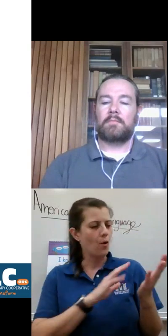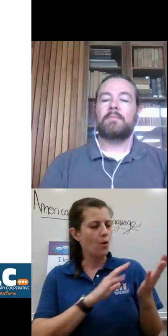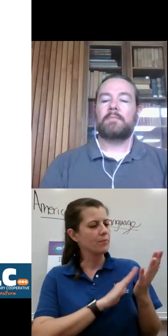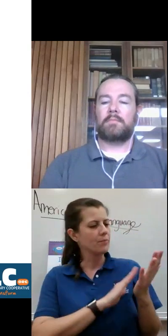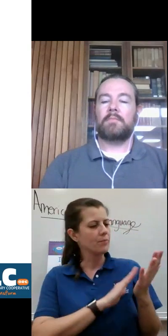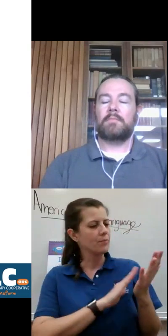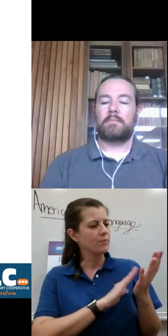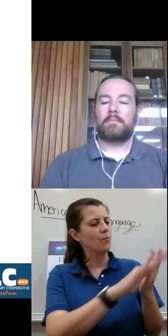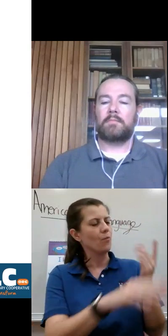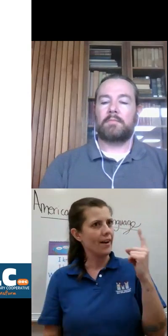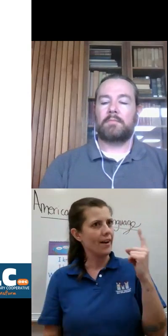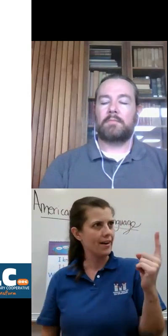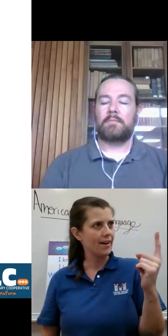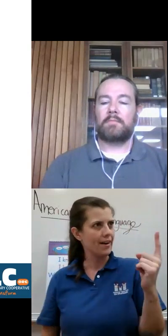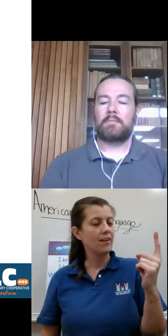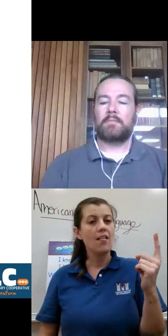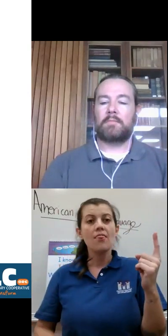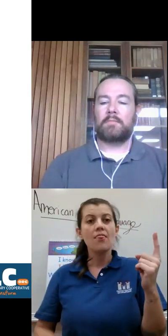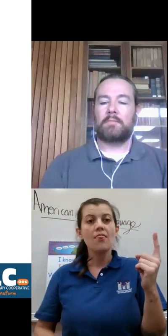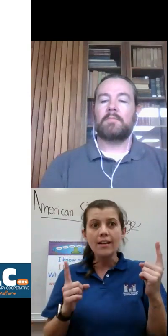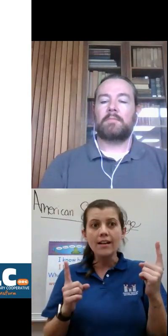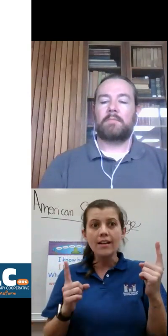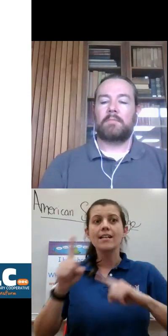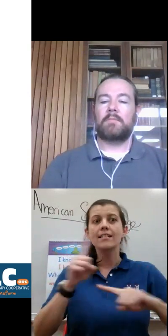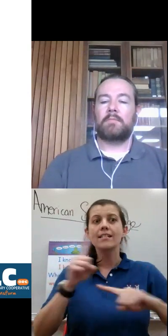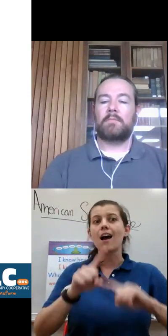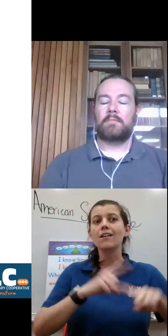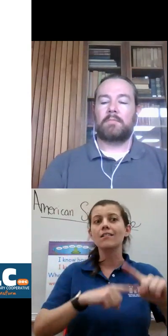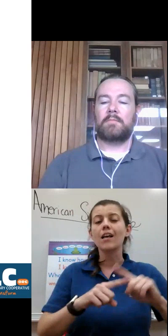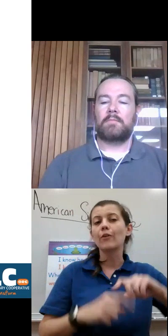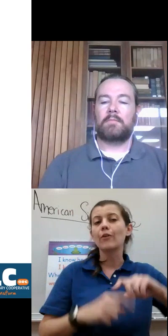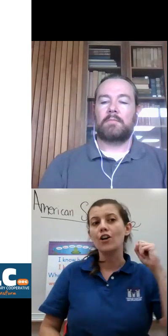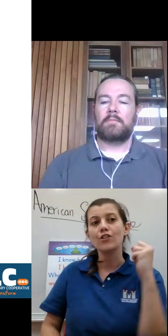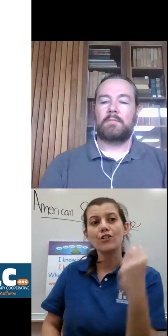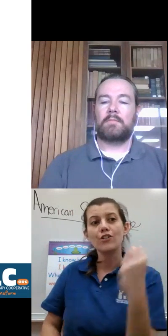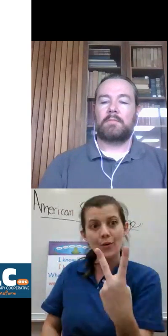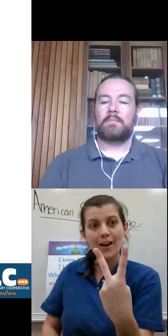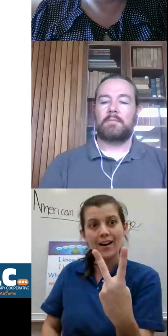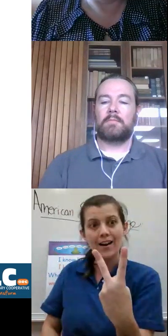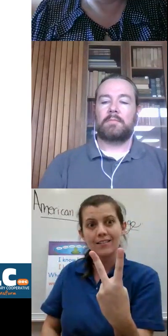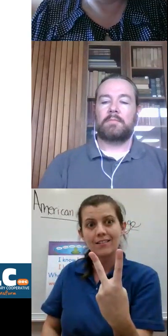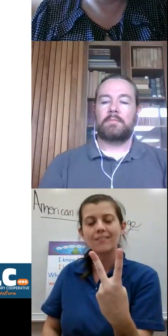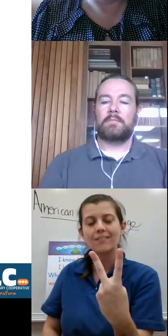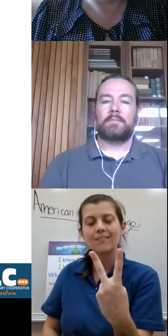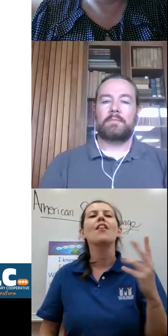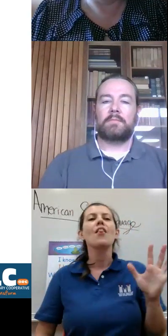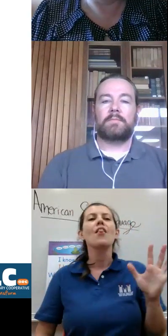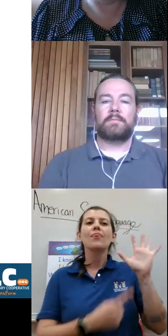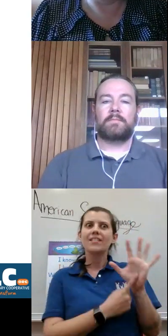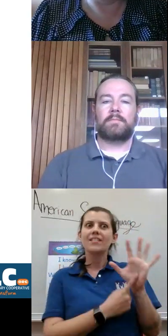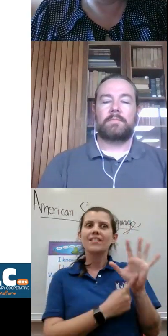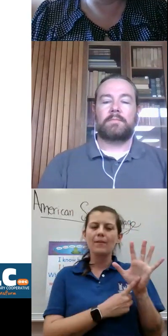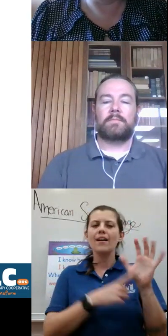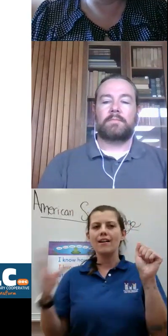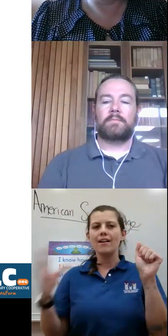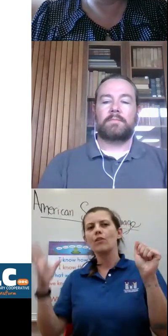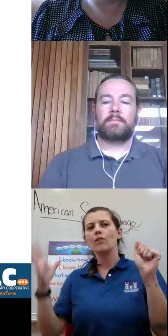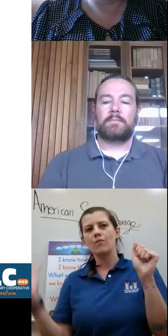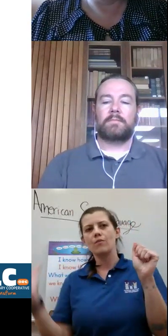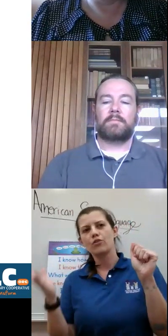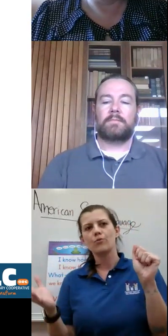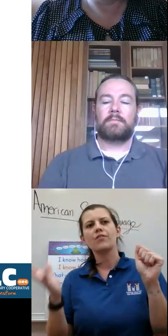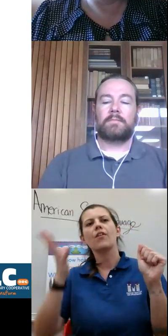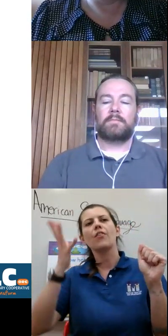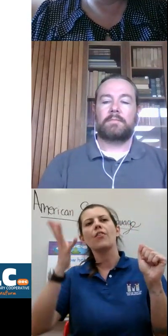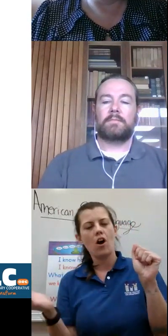forth. You'll always be using one hand. Then, any signs that require two hands, the dominant